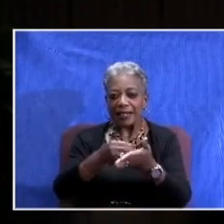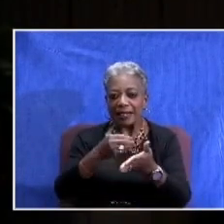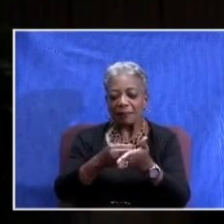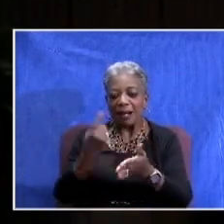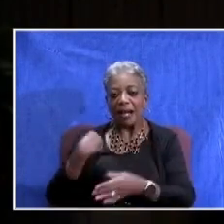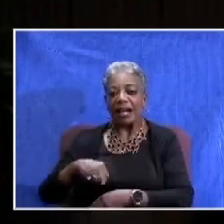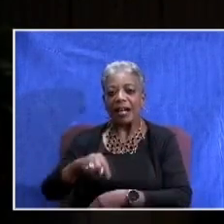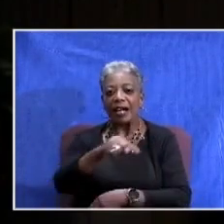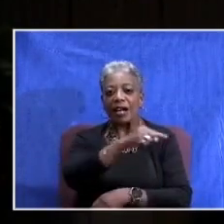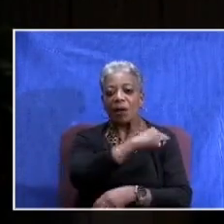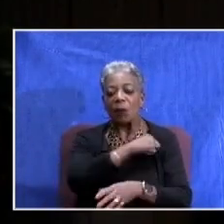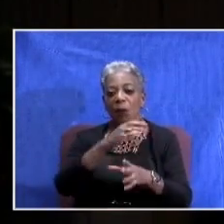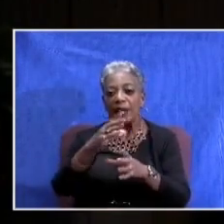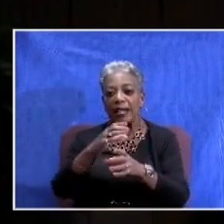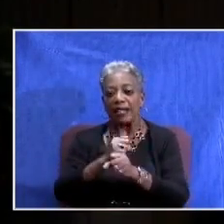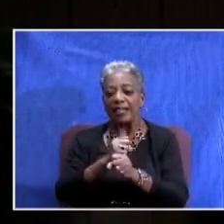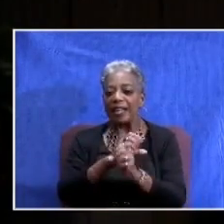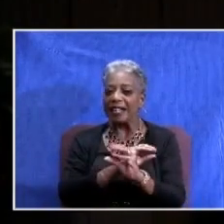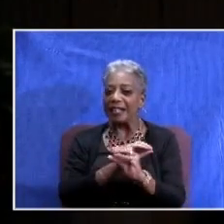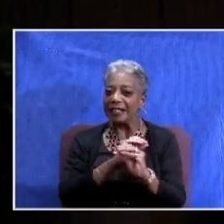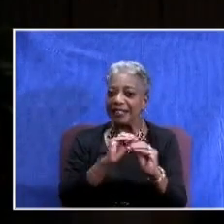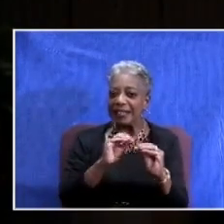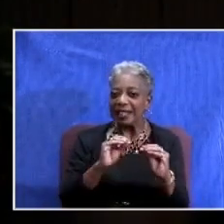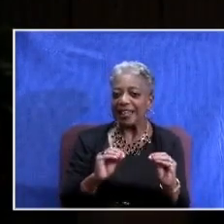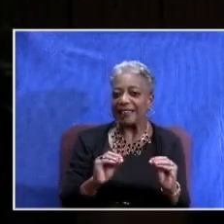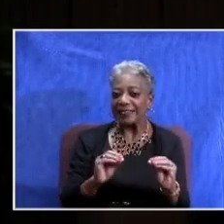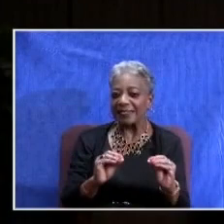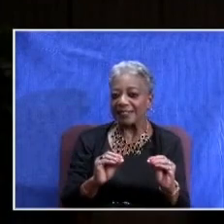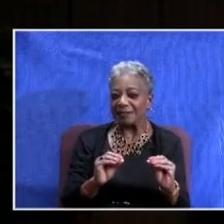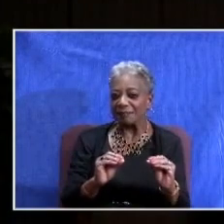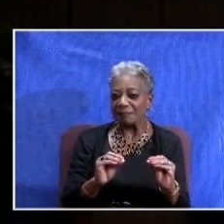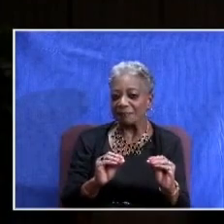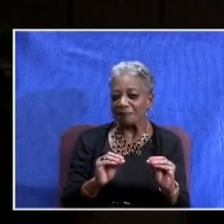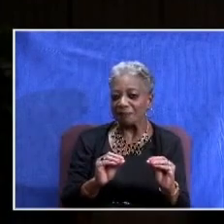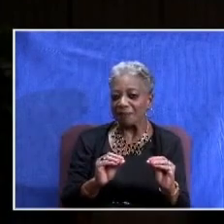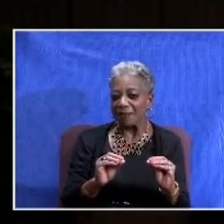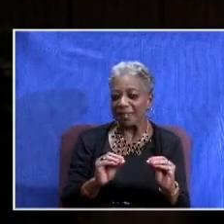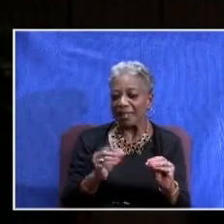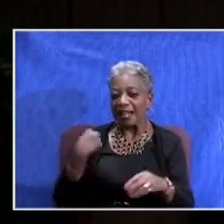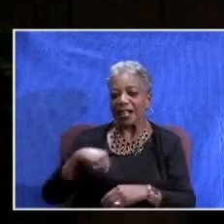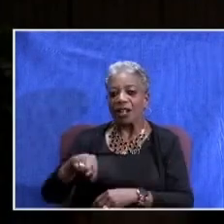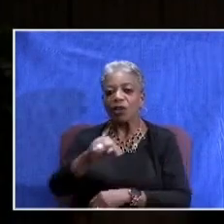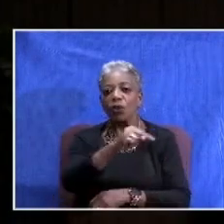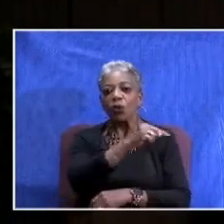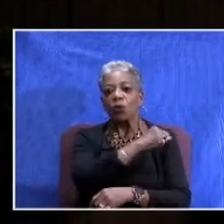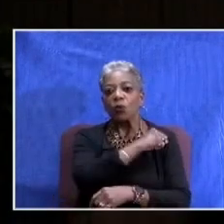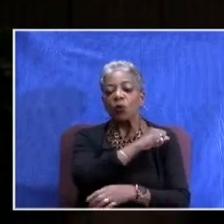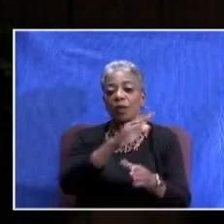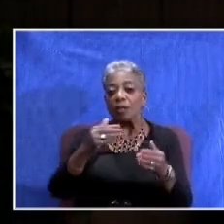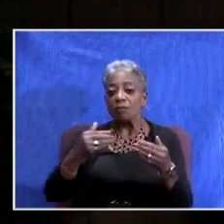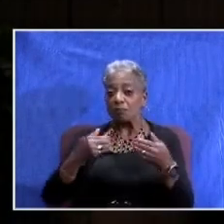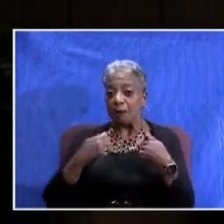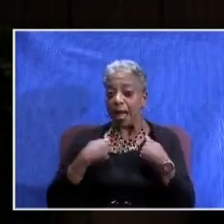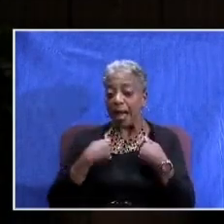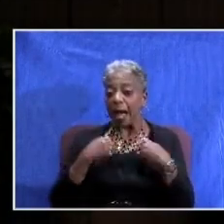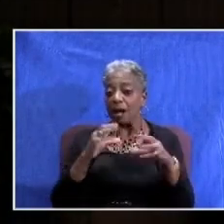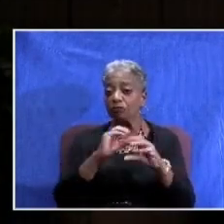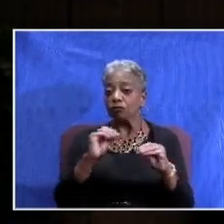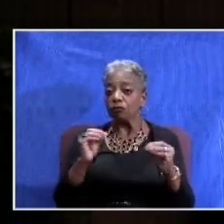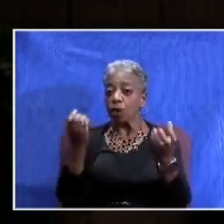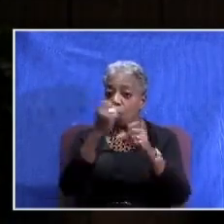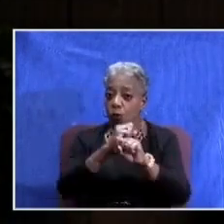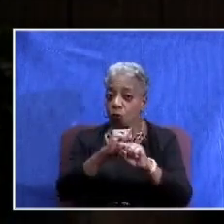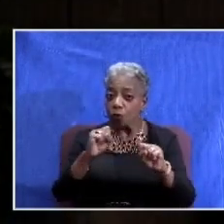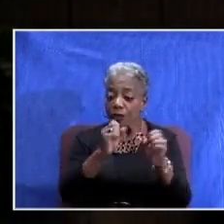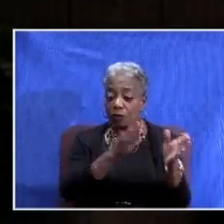So when COVID hit, they said, oh, we got to pass a multi-trillion dollar rescue plan. Well, black folks should have been